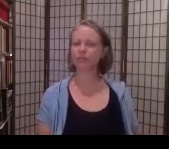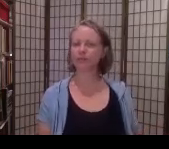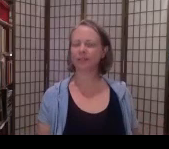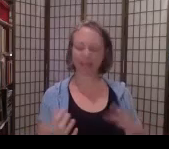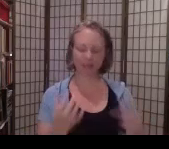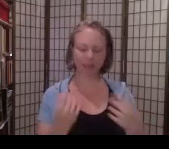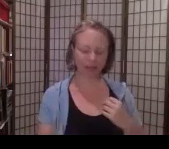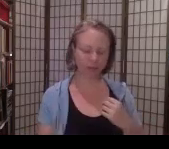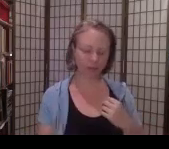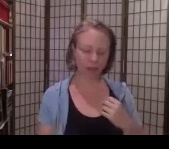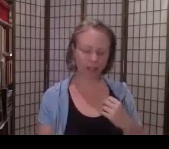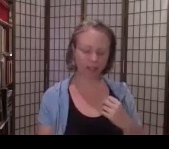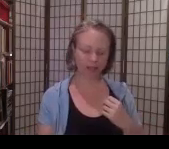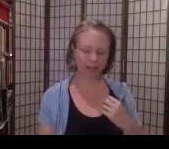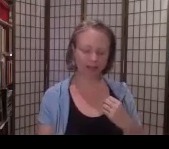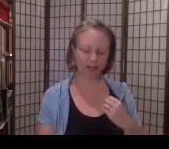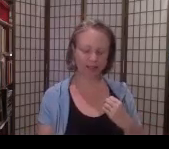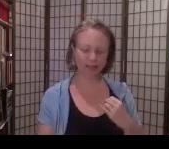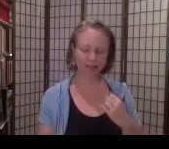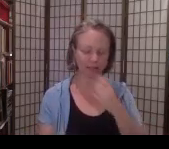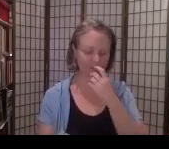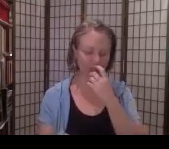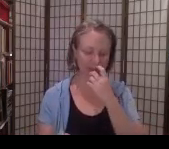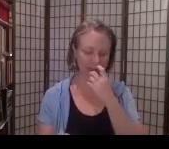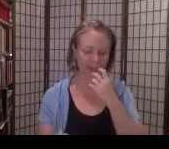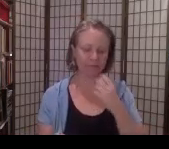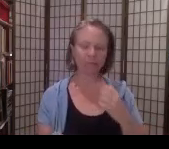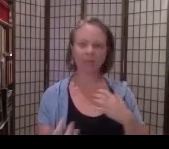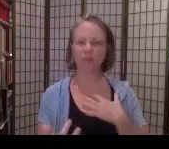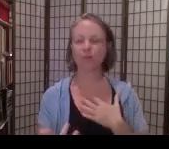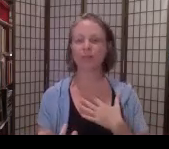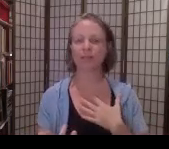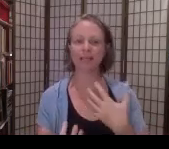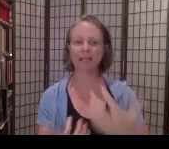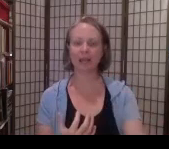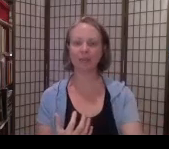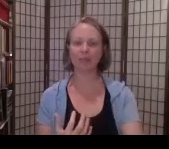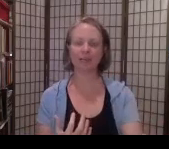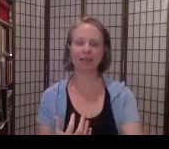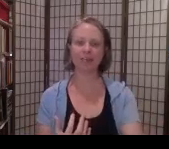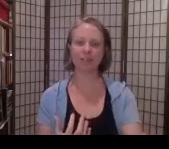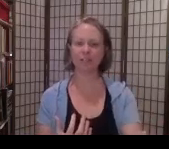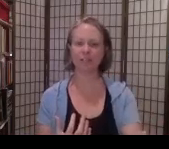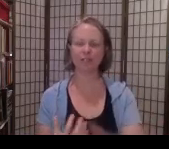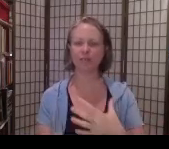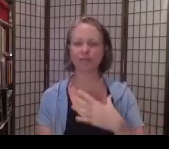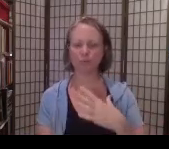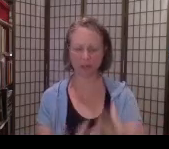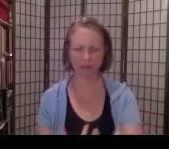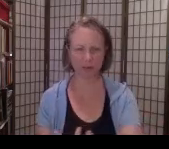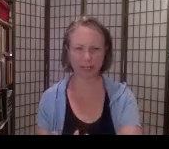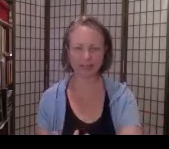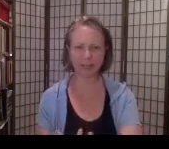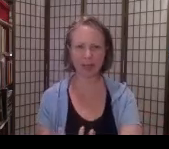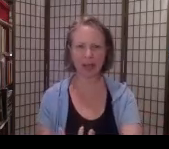So do you feel like as we're talking here, I kind of get the sense of like the human linking up their energy with